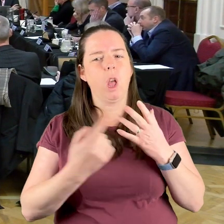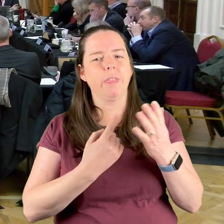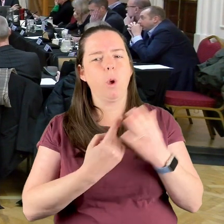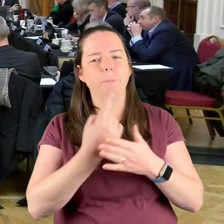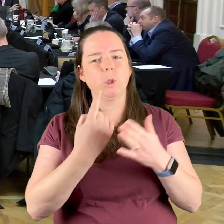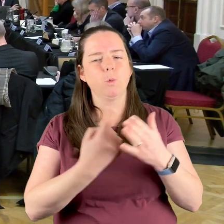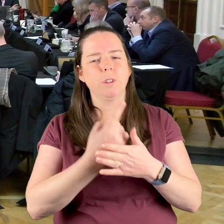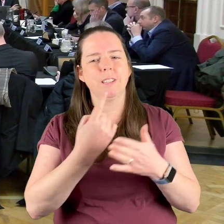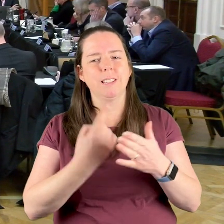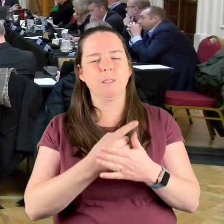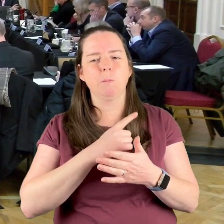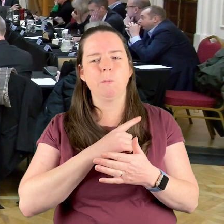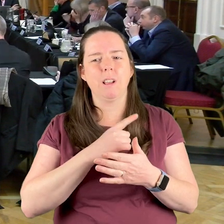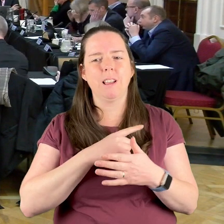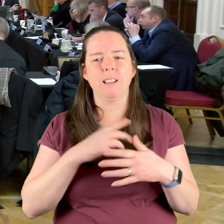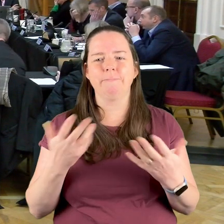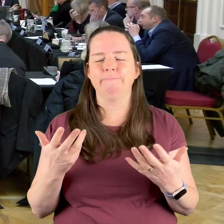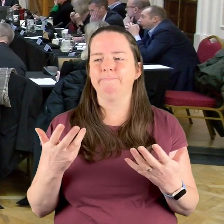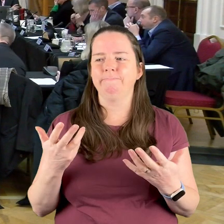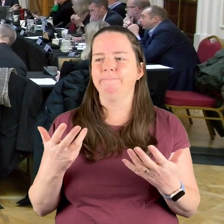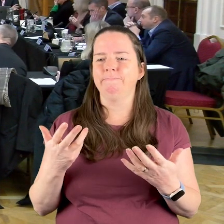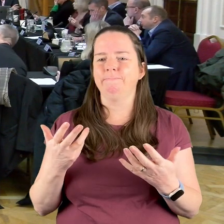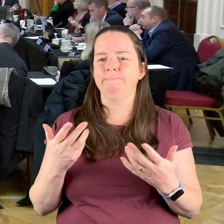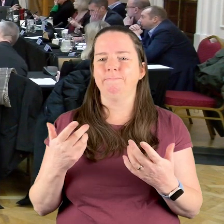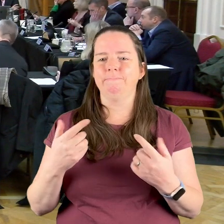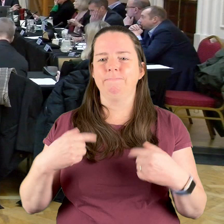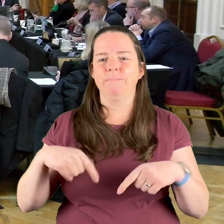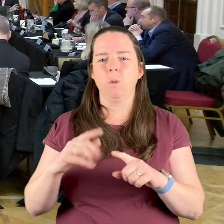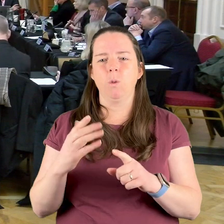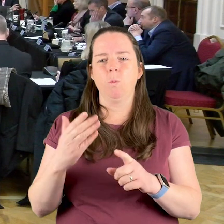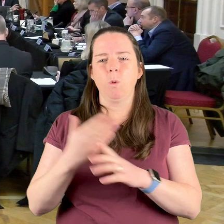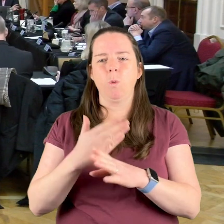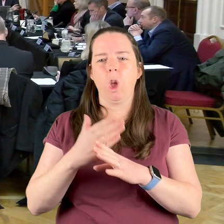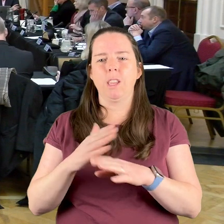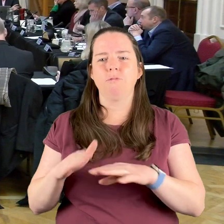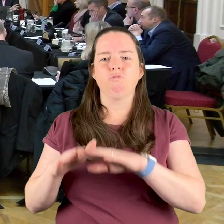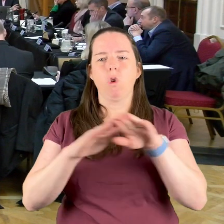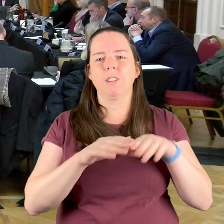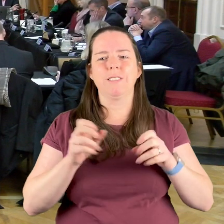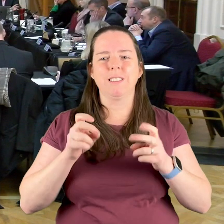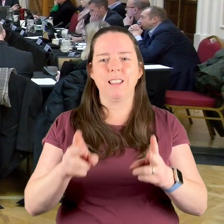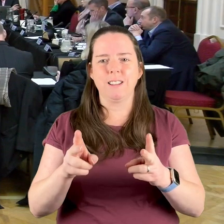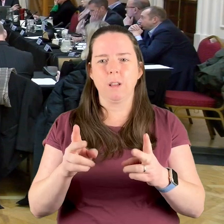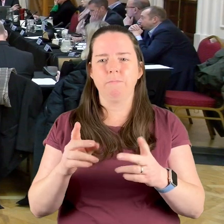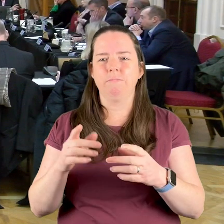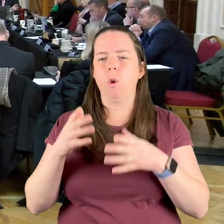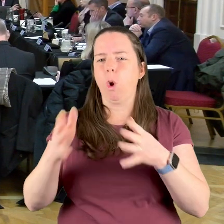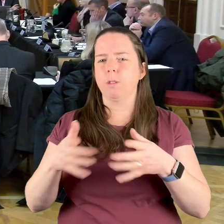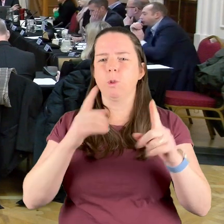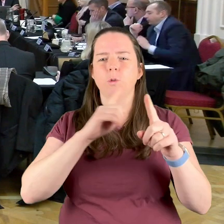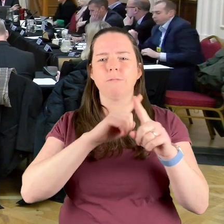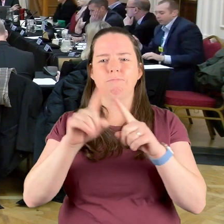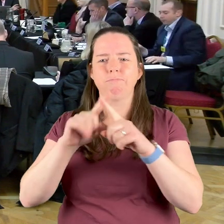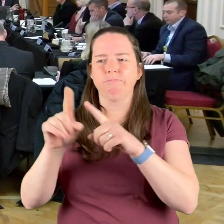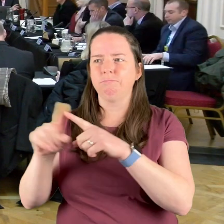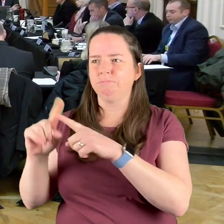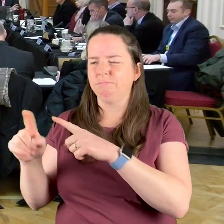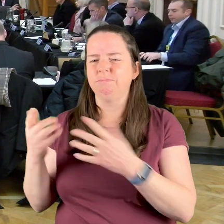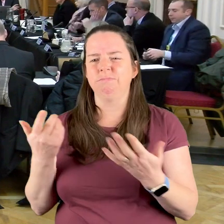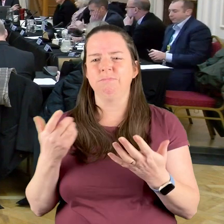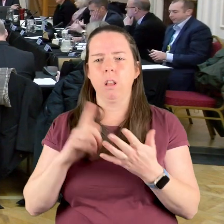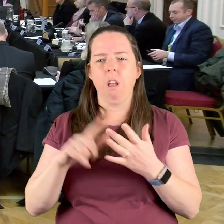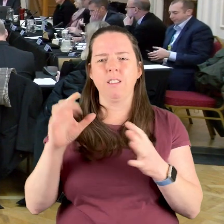It strikes me as well that other opportunities, because obviously we're working across the system and there are many different